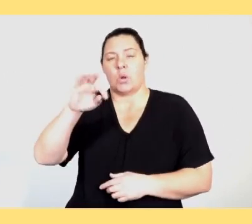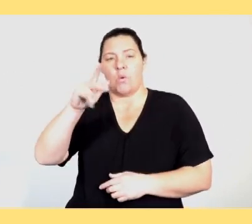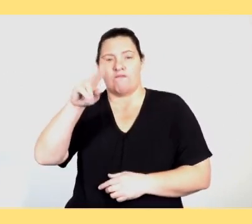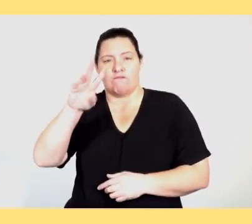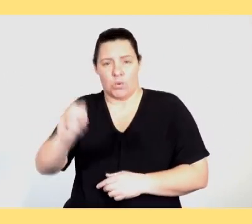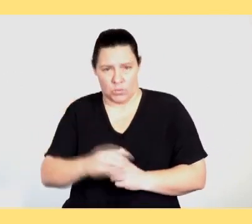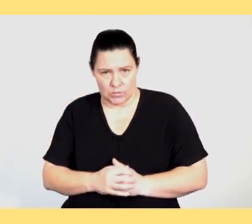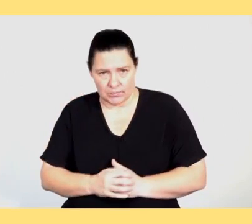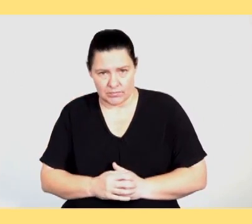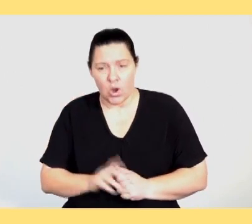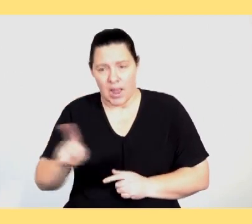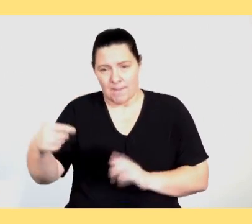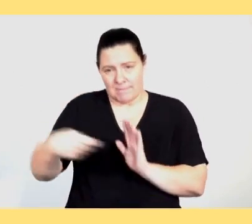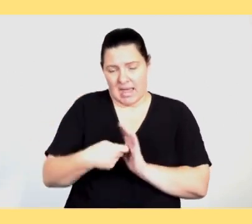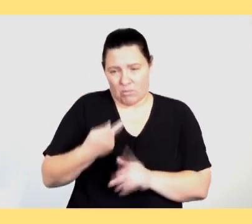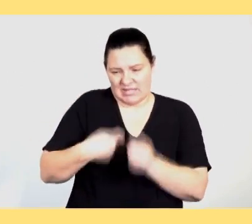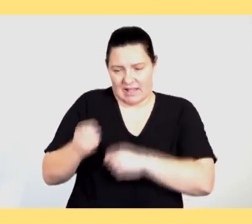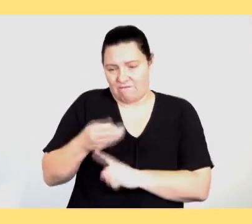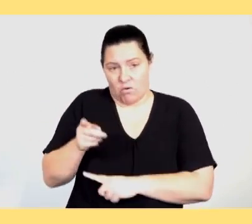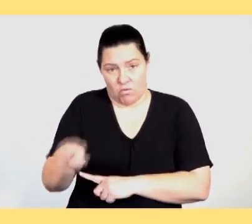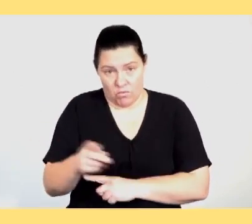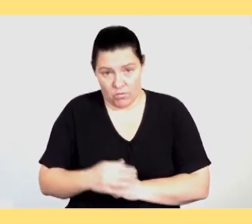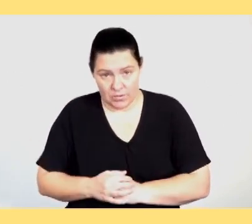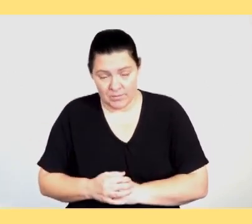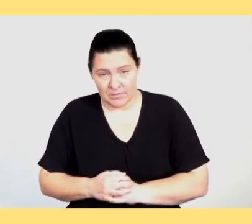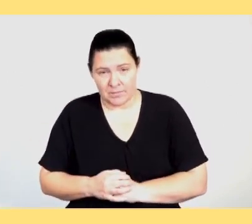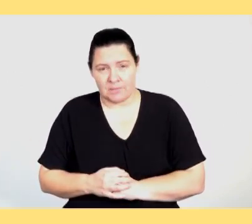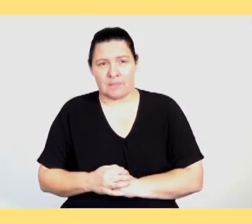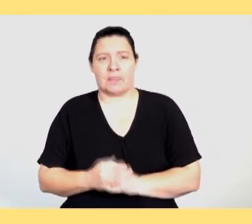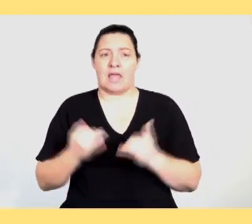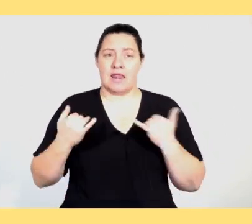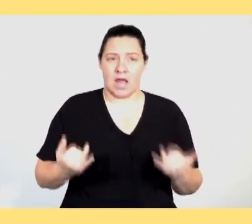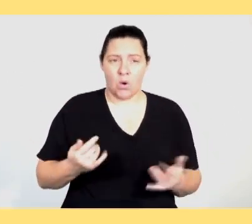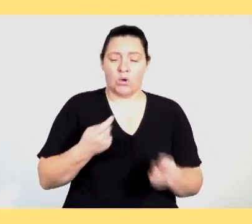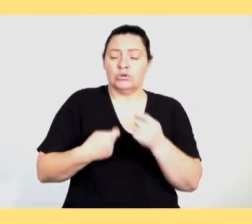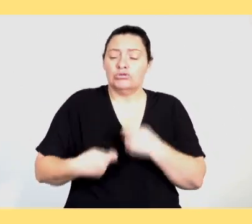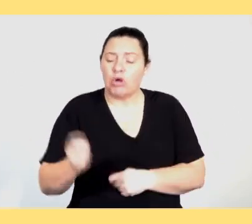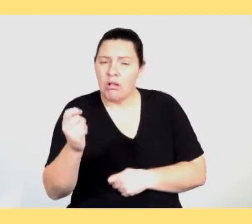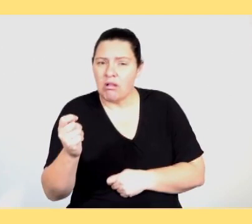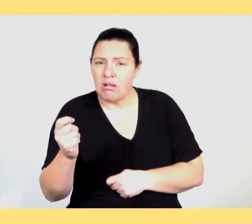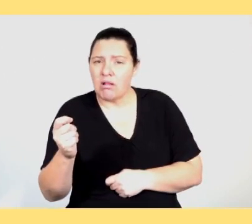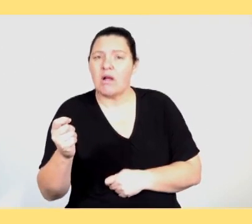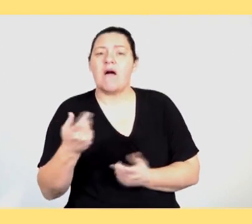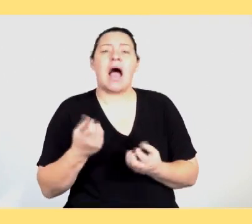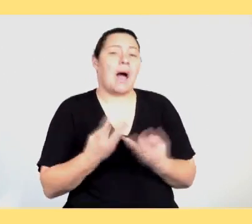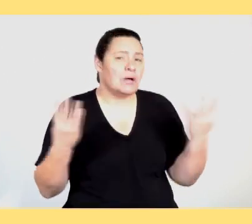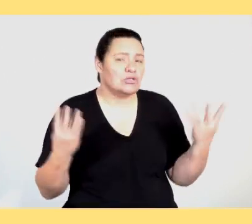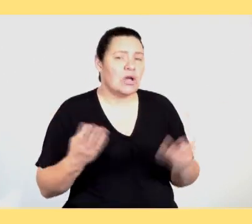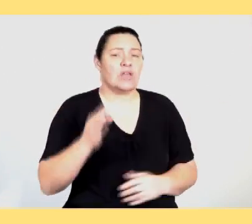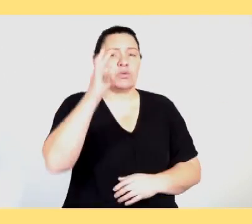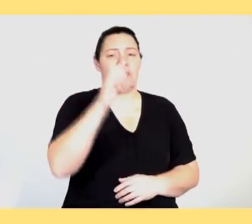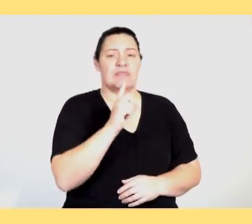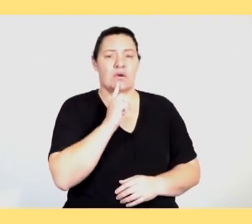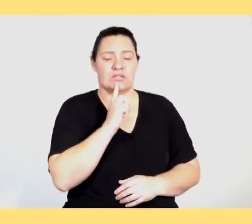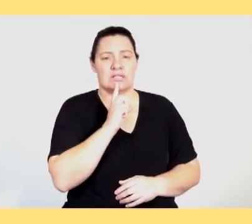Ndlovu. We sold the goods to Sibusiso Ndlovu. And we sold these goods for